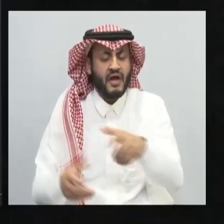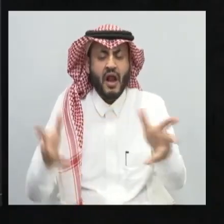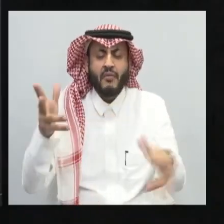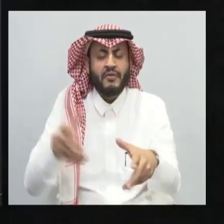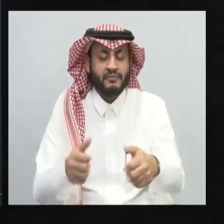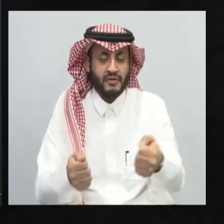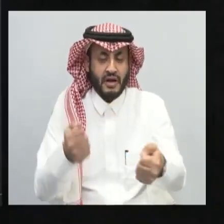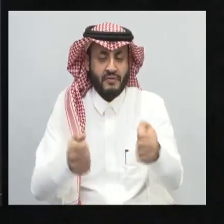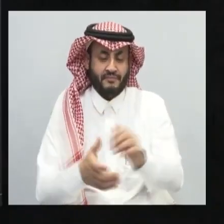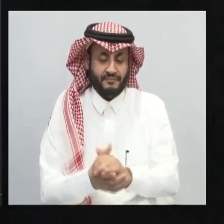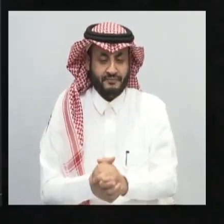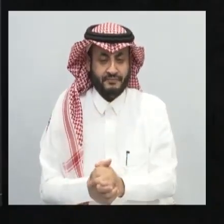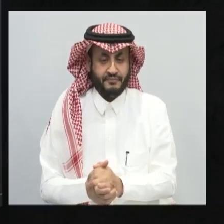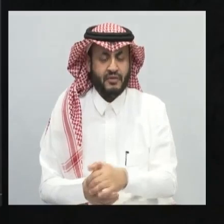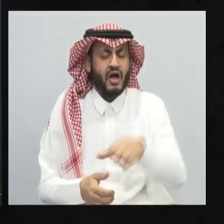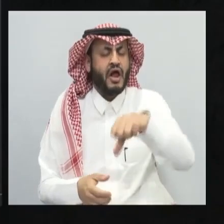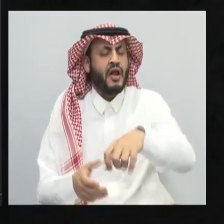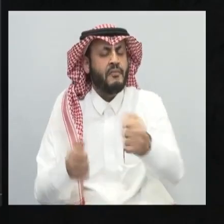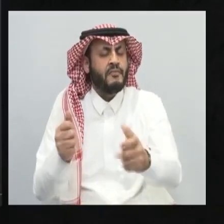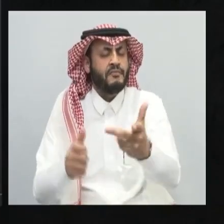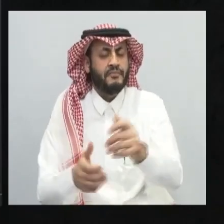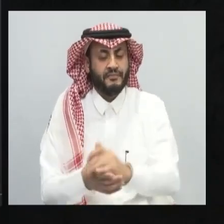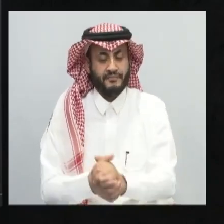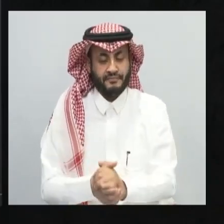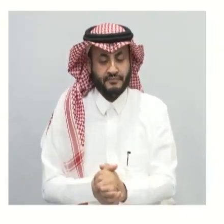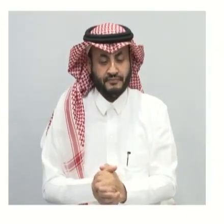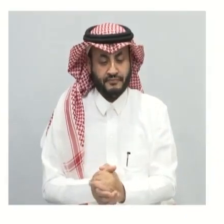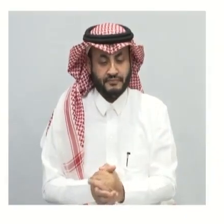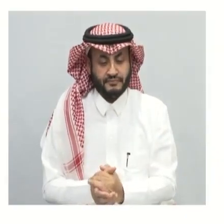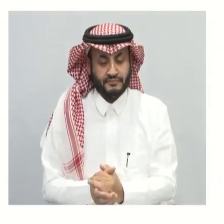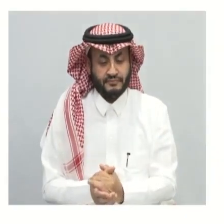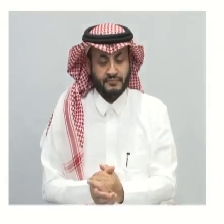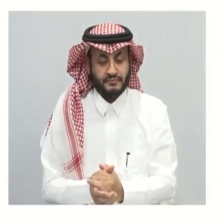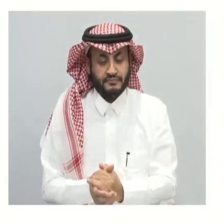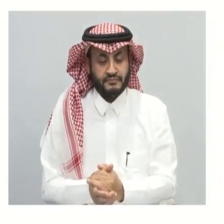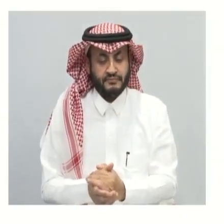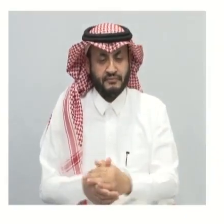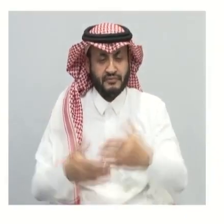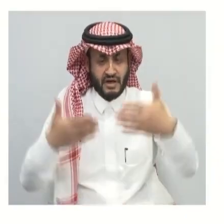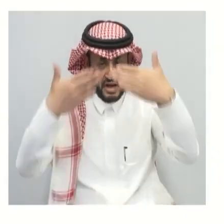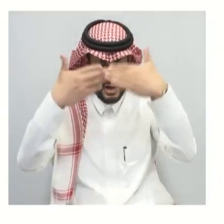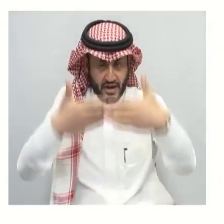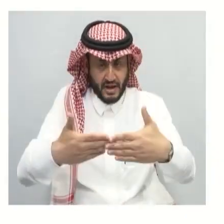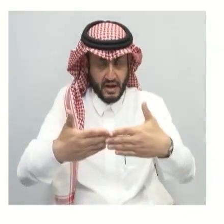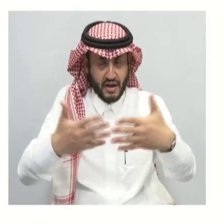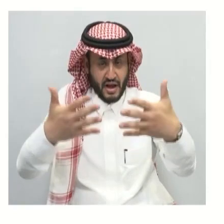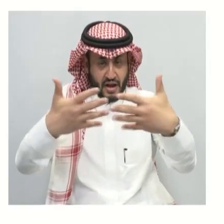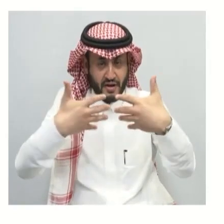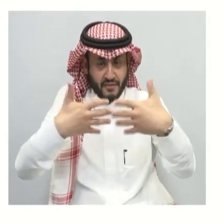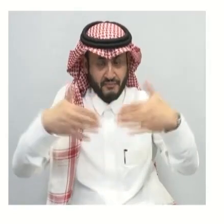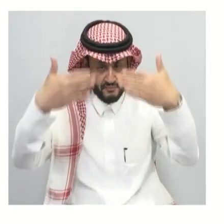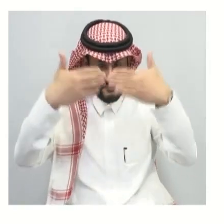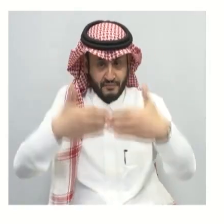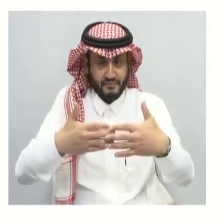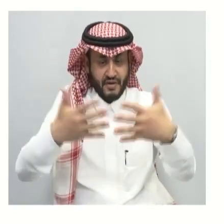car. What could go wrong with a car? A car, the windshield is cracked. The